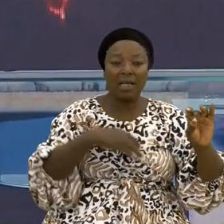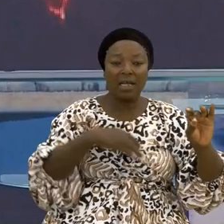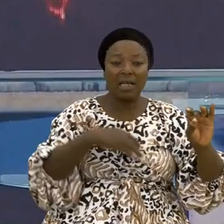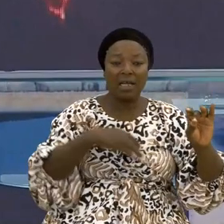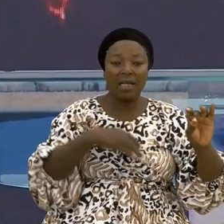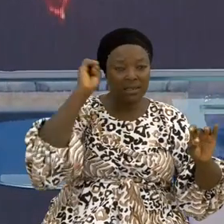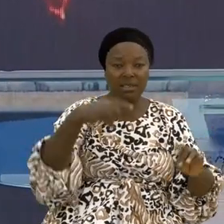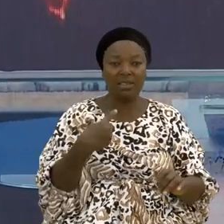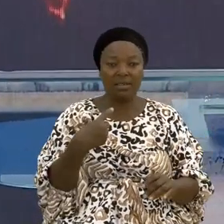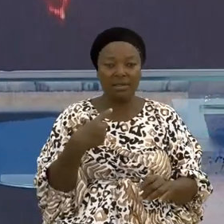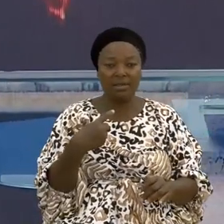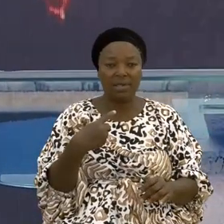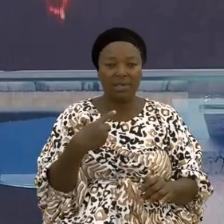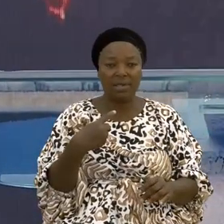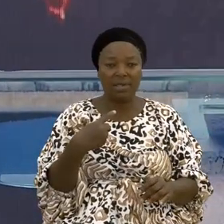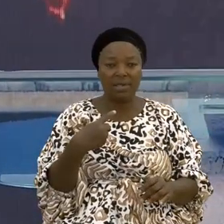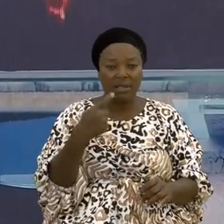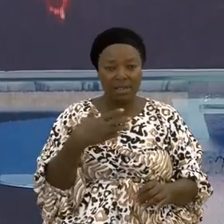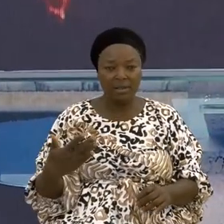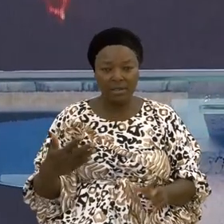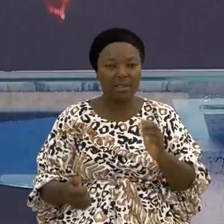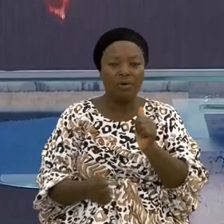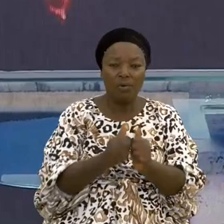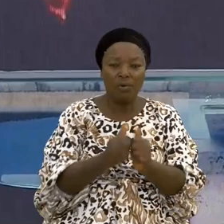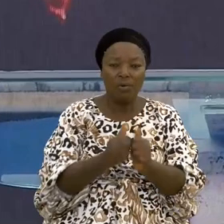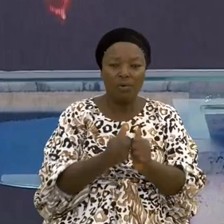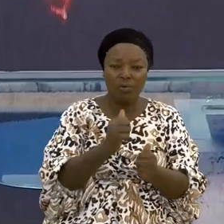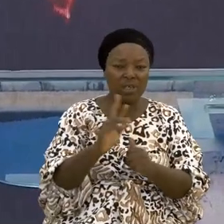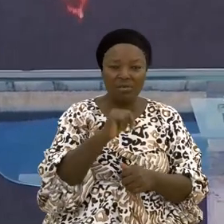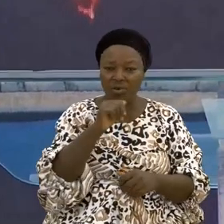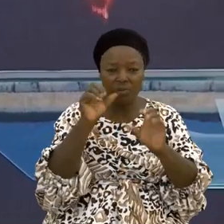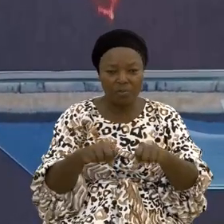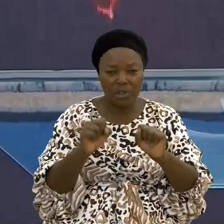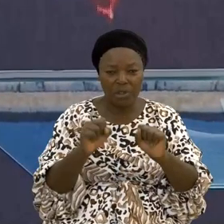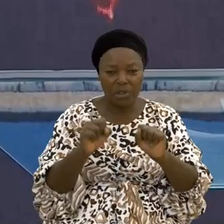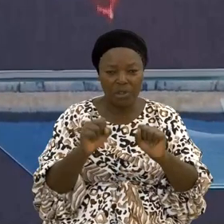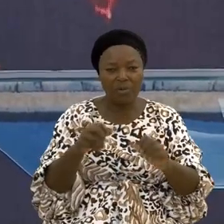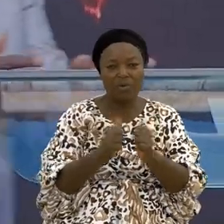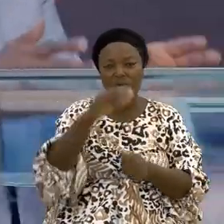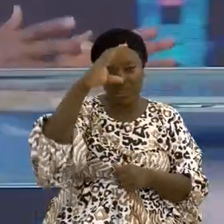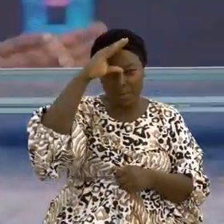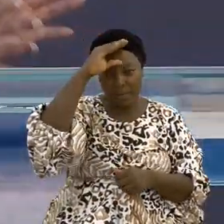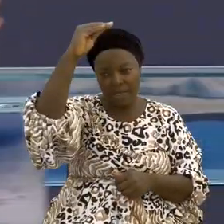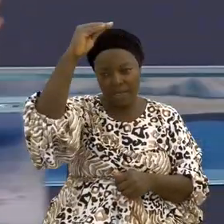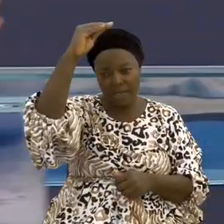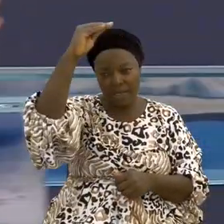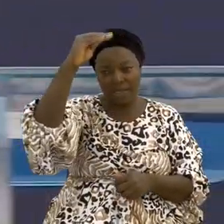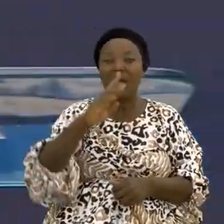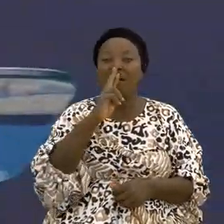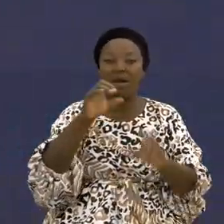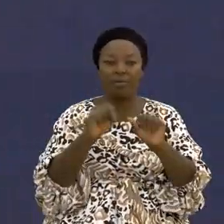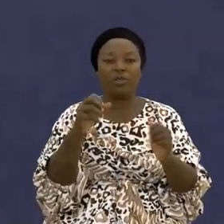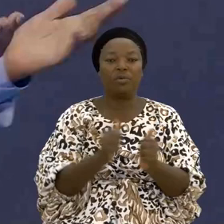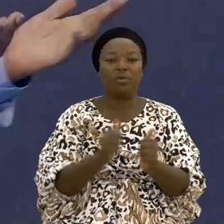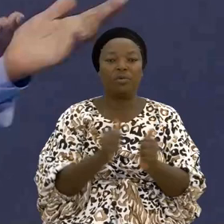said, the things which are impossible with men are possible with